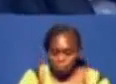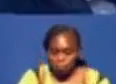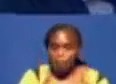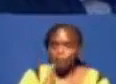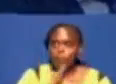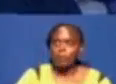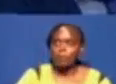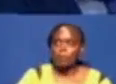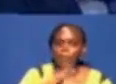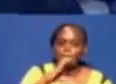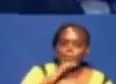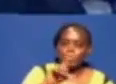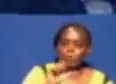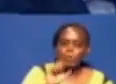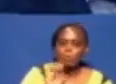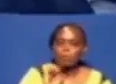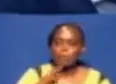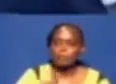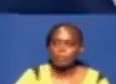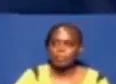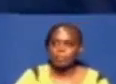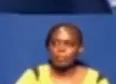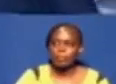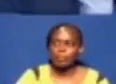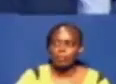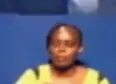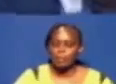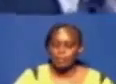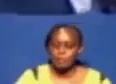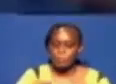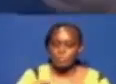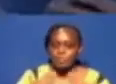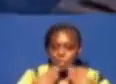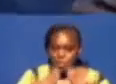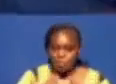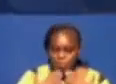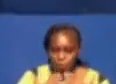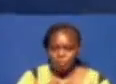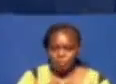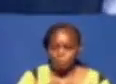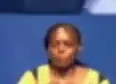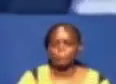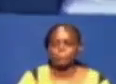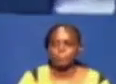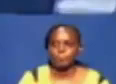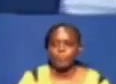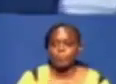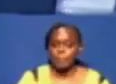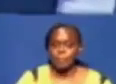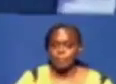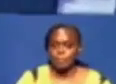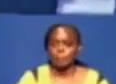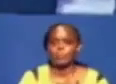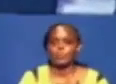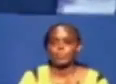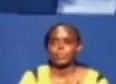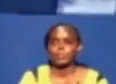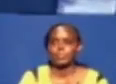Nyamazeni. Honorable sankok, thank you very much. Just to the subject matter. Yes, thank you very much. On close.